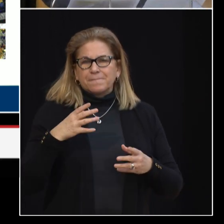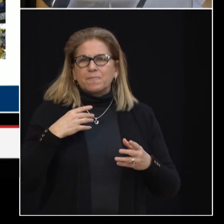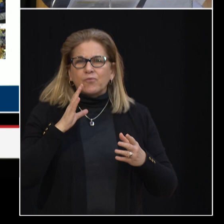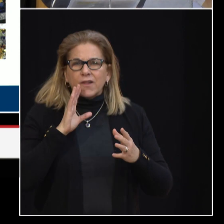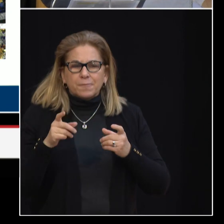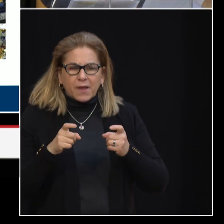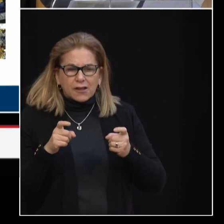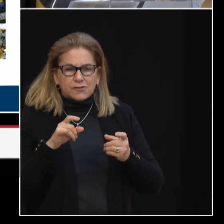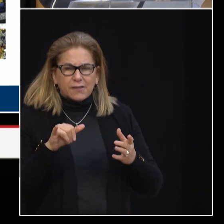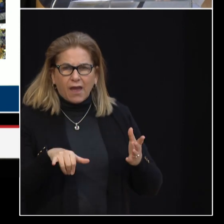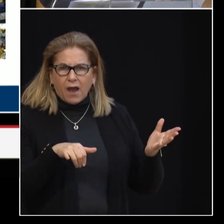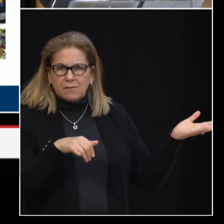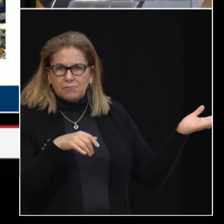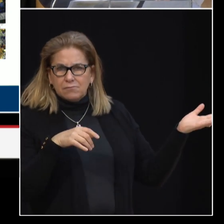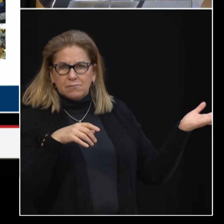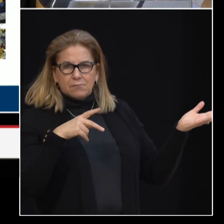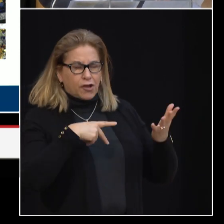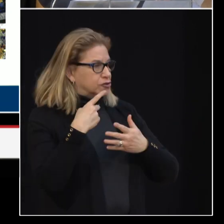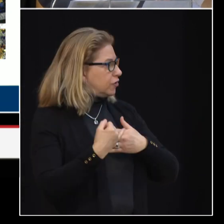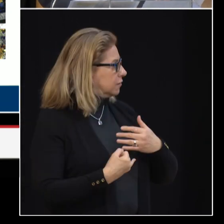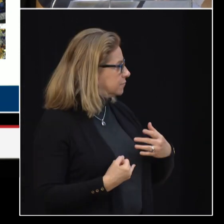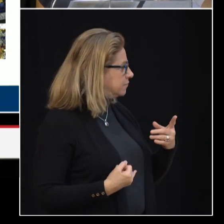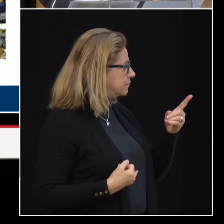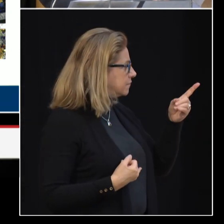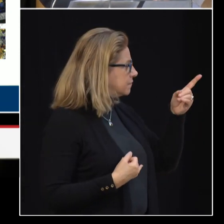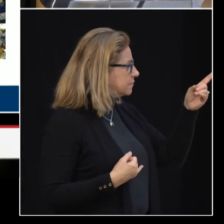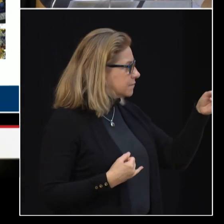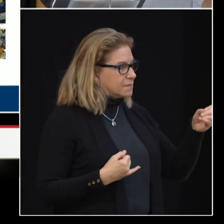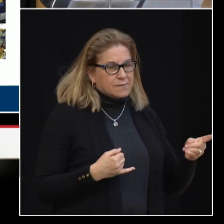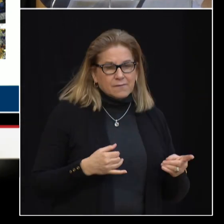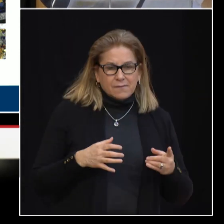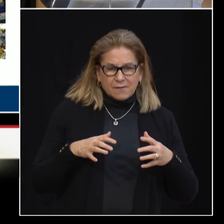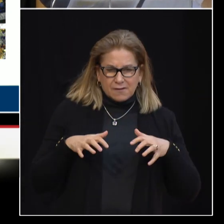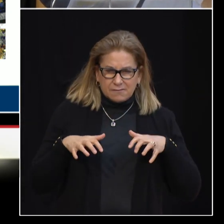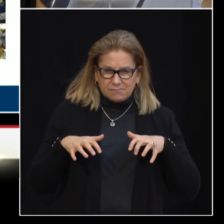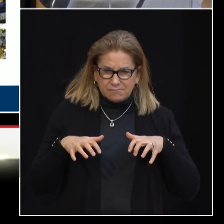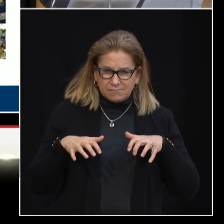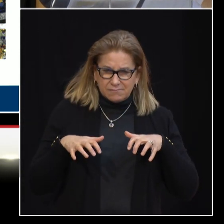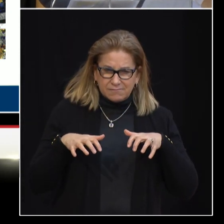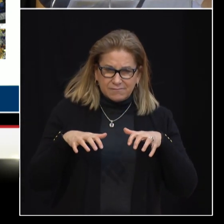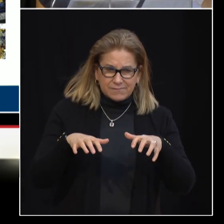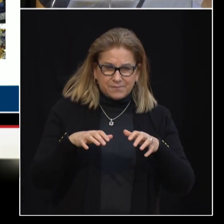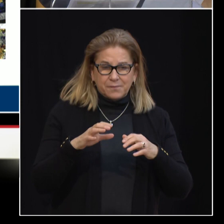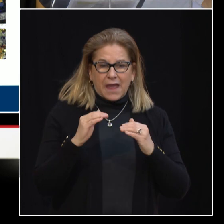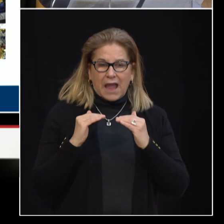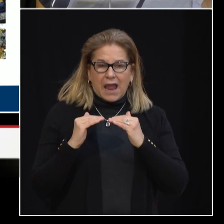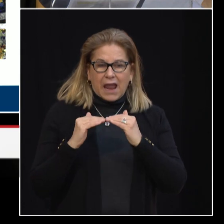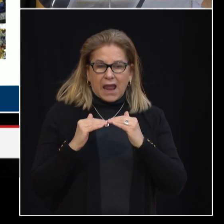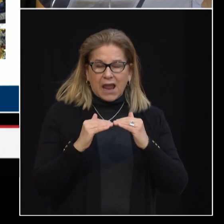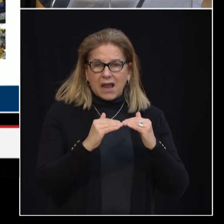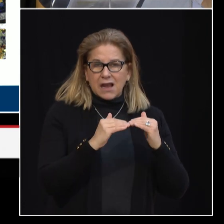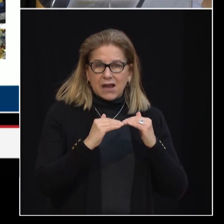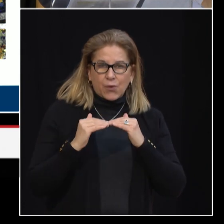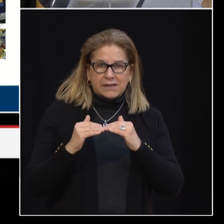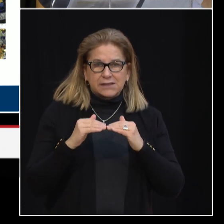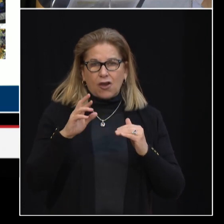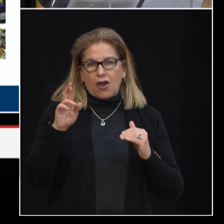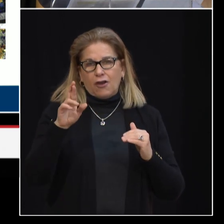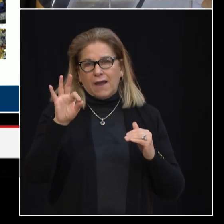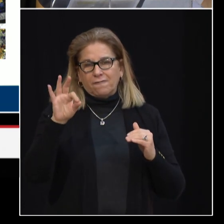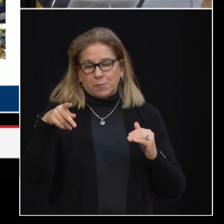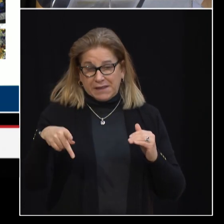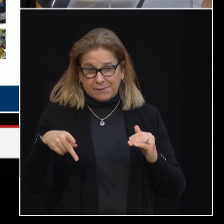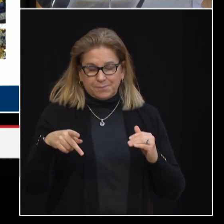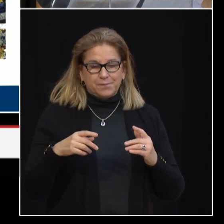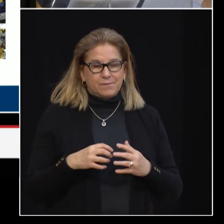DEMPED RFPs will be issued as equity RFPs, Mayor Bowser's groundbreaking initiative to enhance equity in the real estate